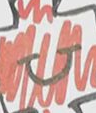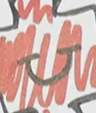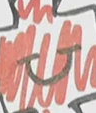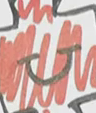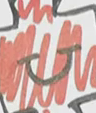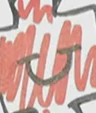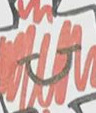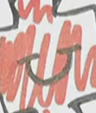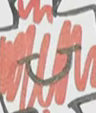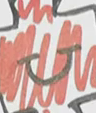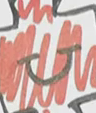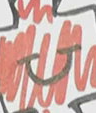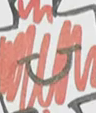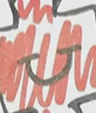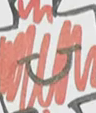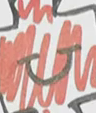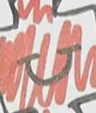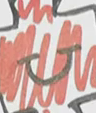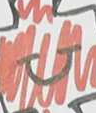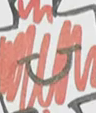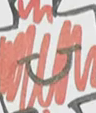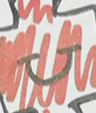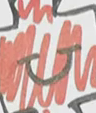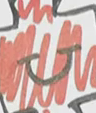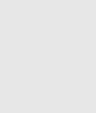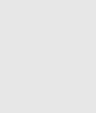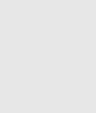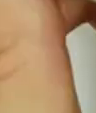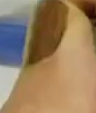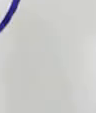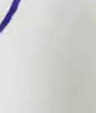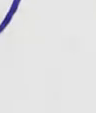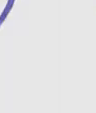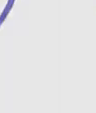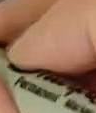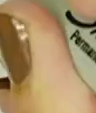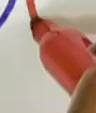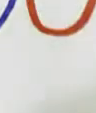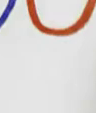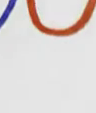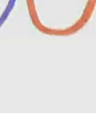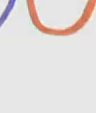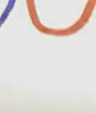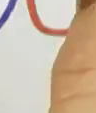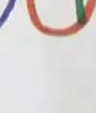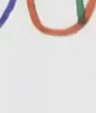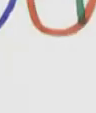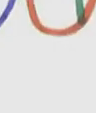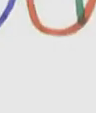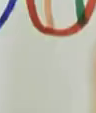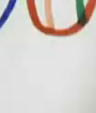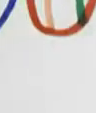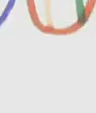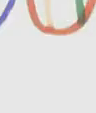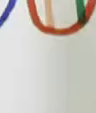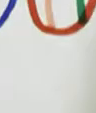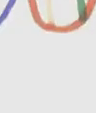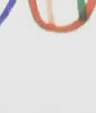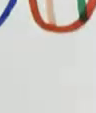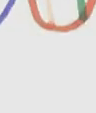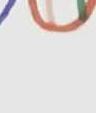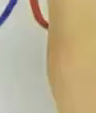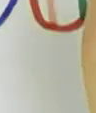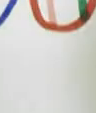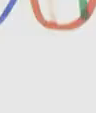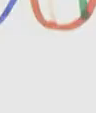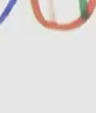our lab, we're investigating the causes of CHD to enable better treatment and management of patients with the disease. However, in the majority